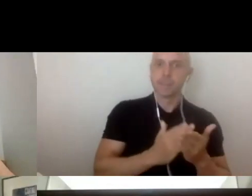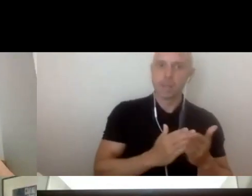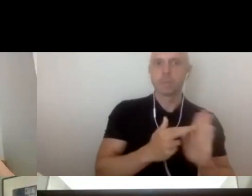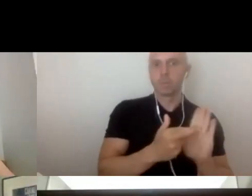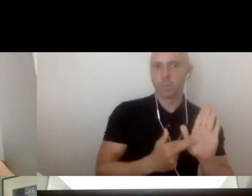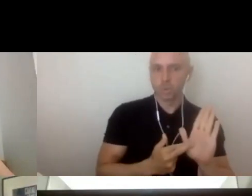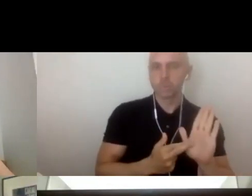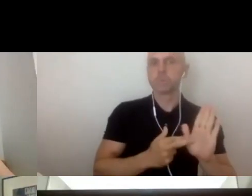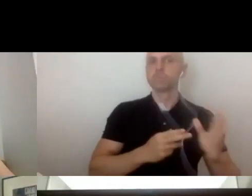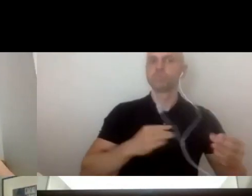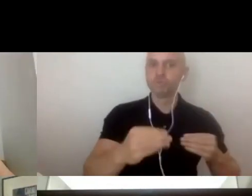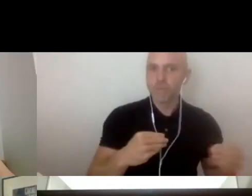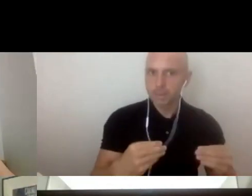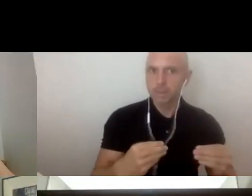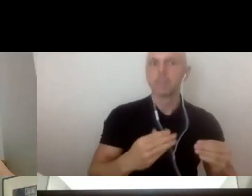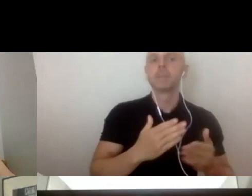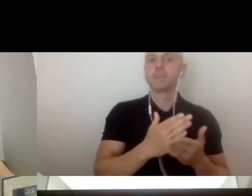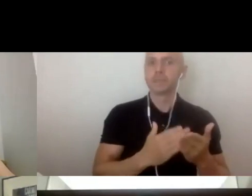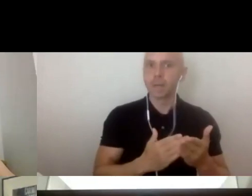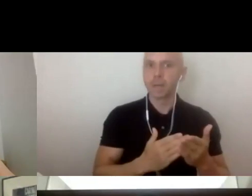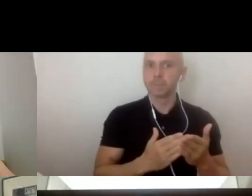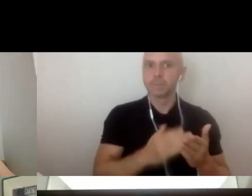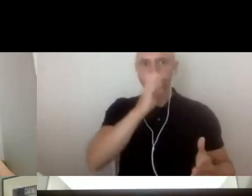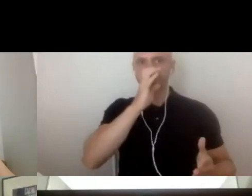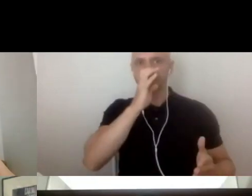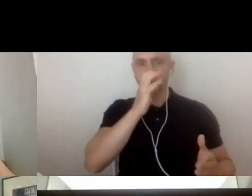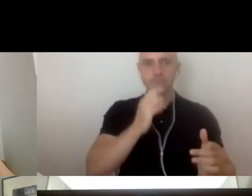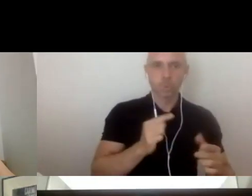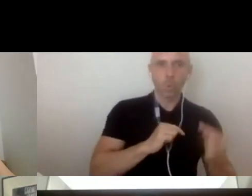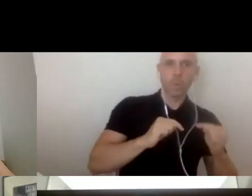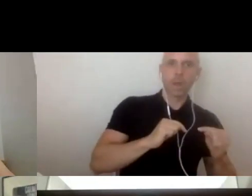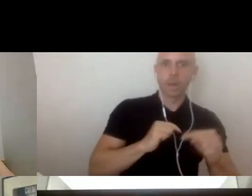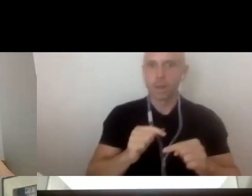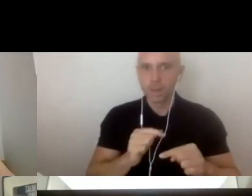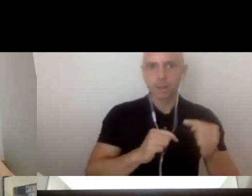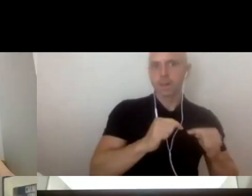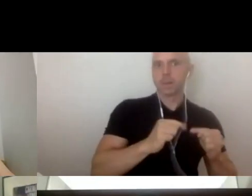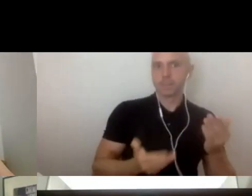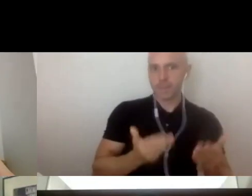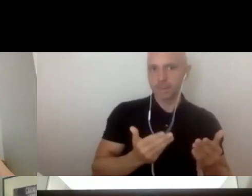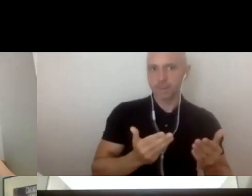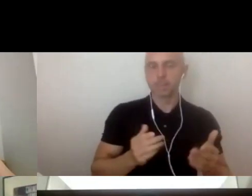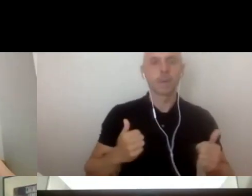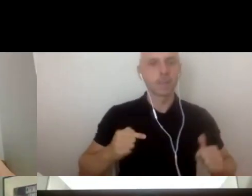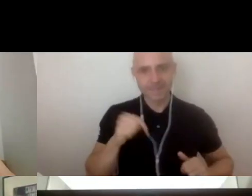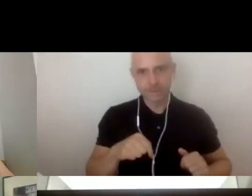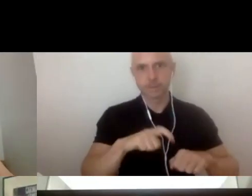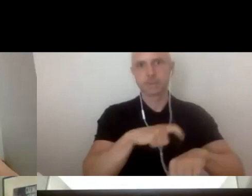help wherever it is possible to do so, particularly with an eye to Toronto's most vulnerable artists and arts